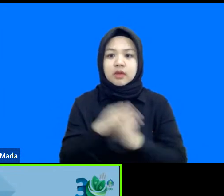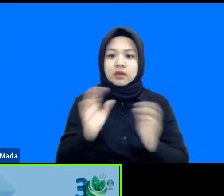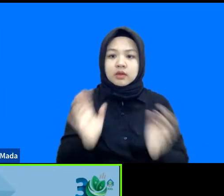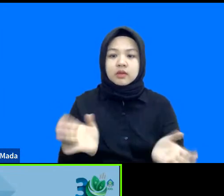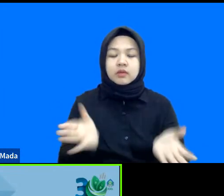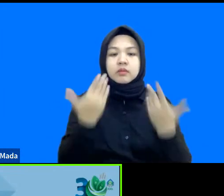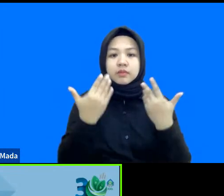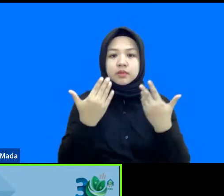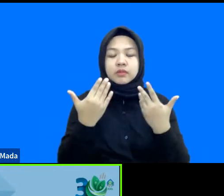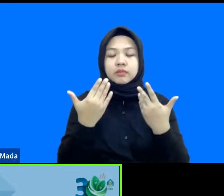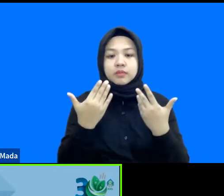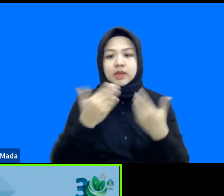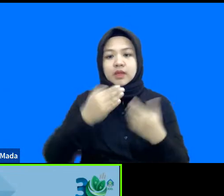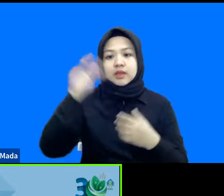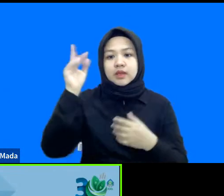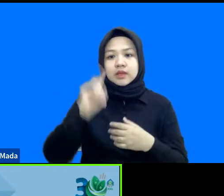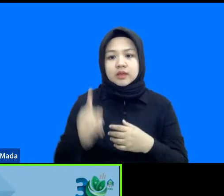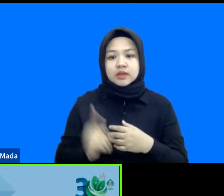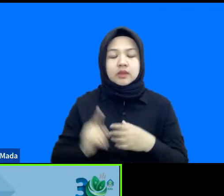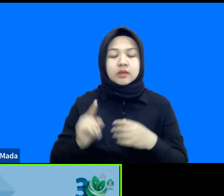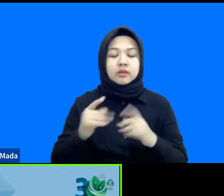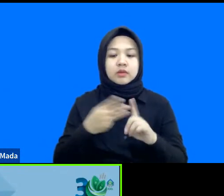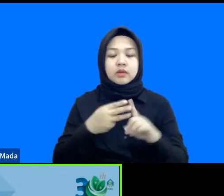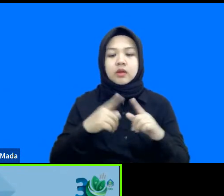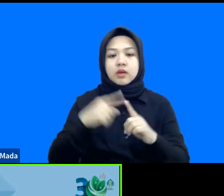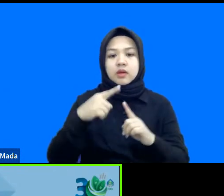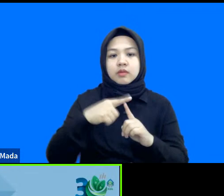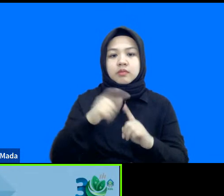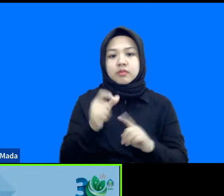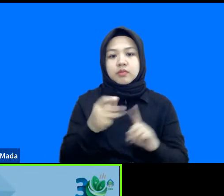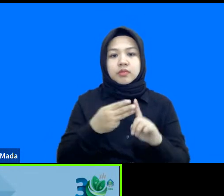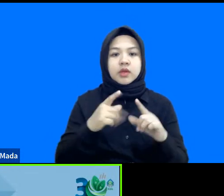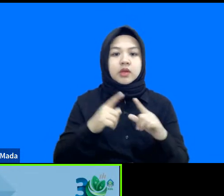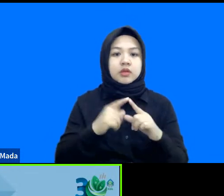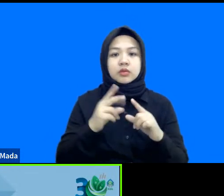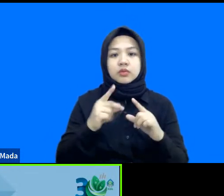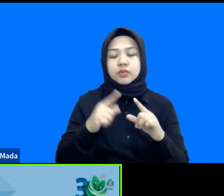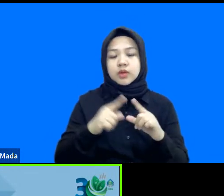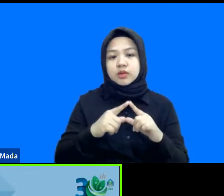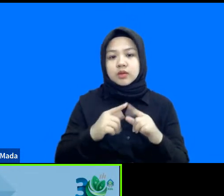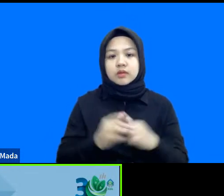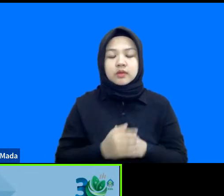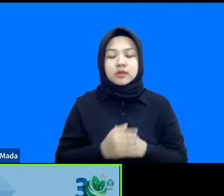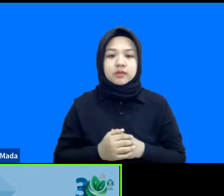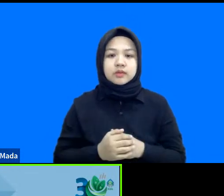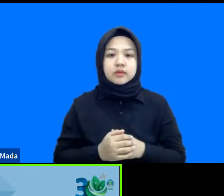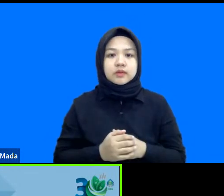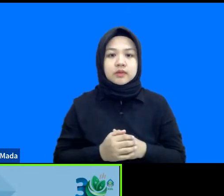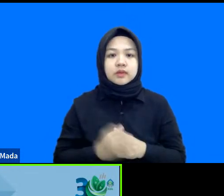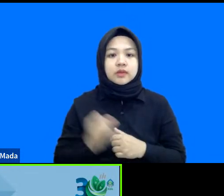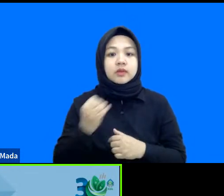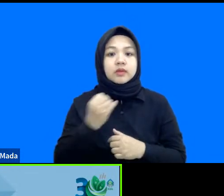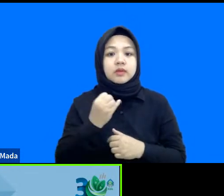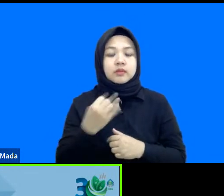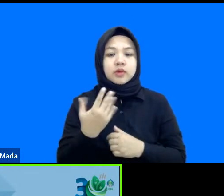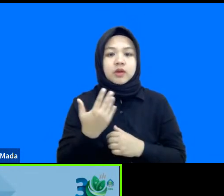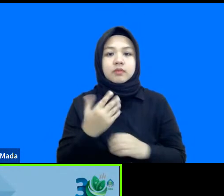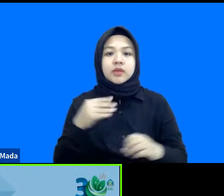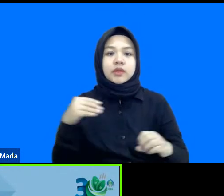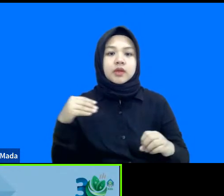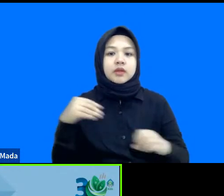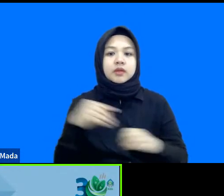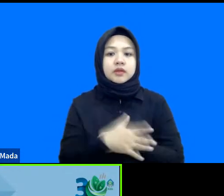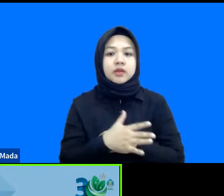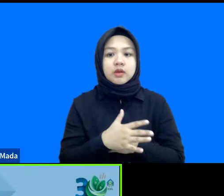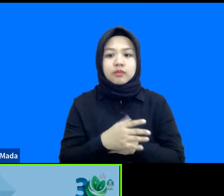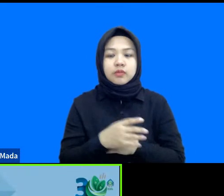plant, the air impacted from the air pollution, for example, because it is